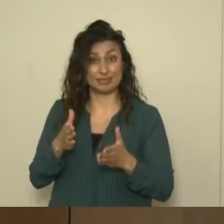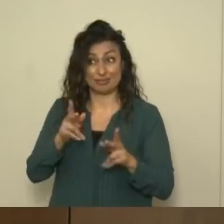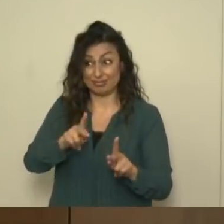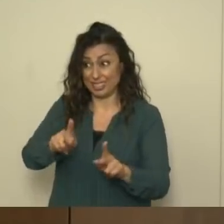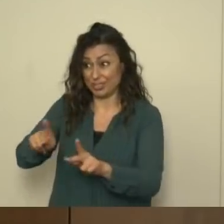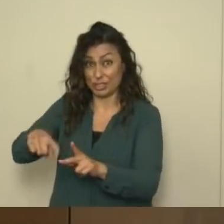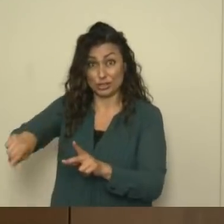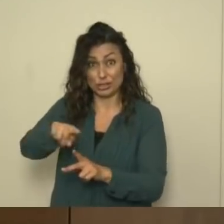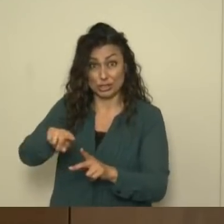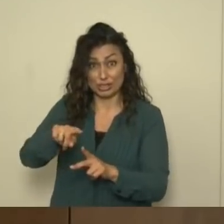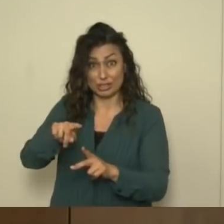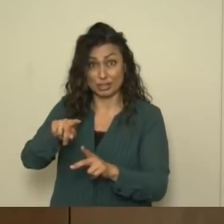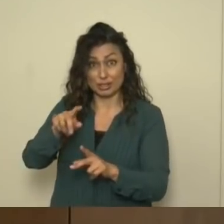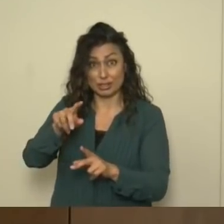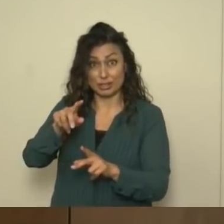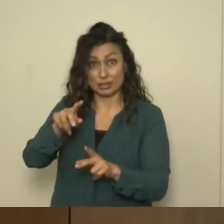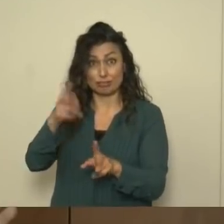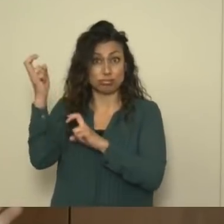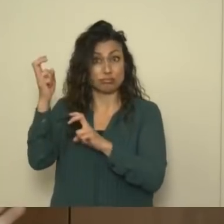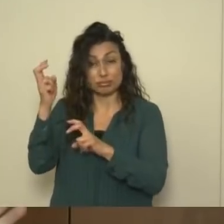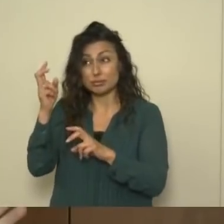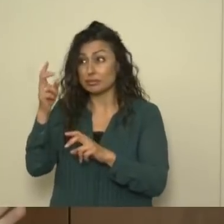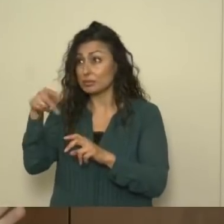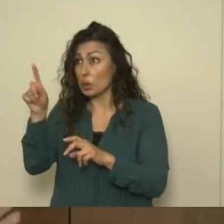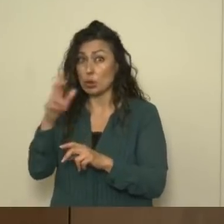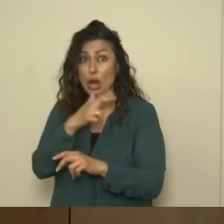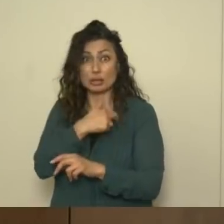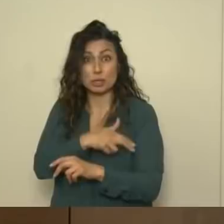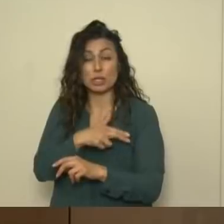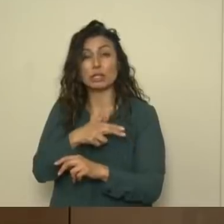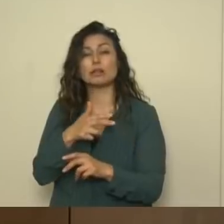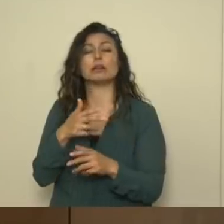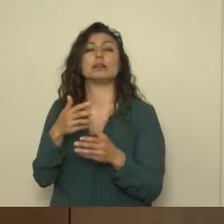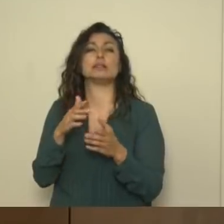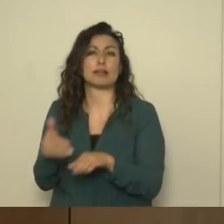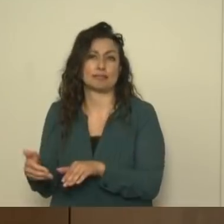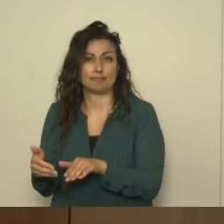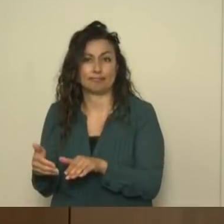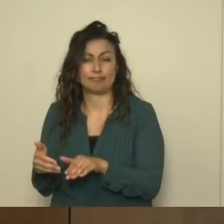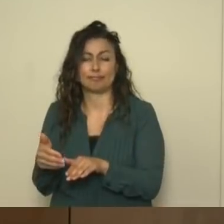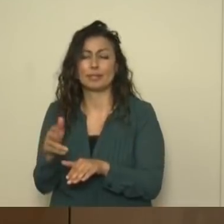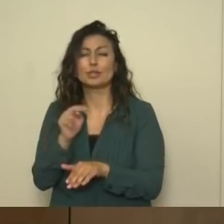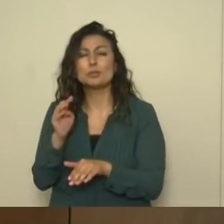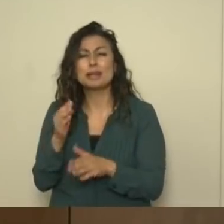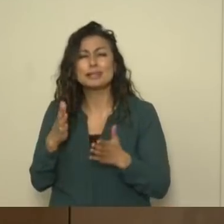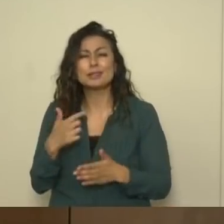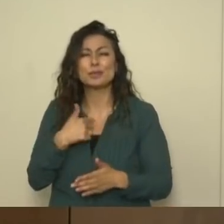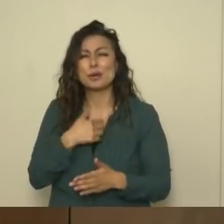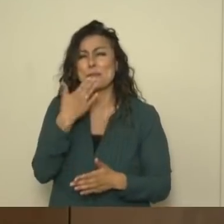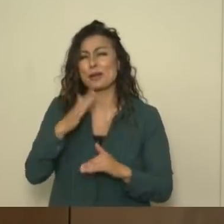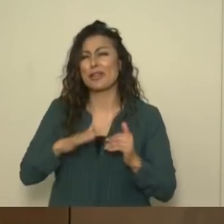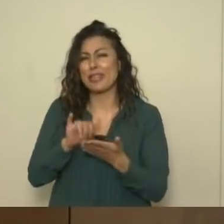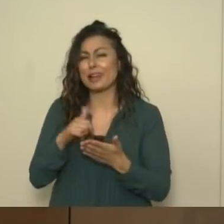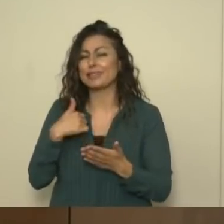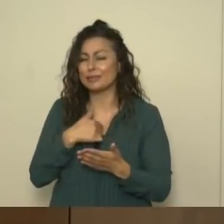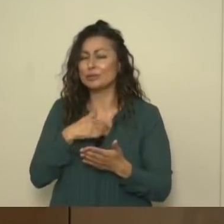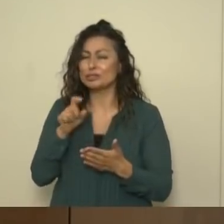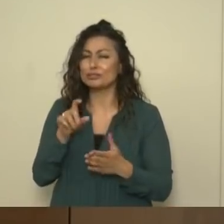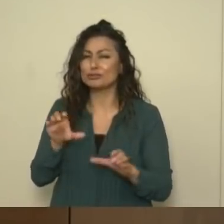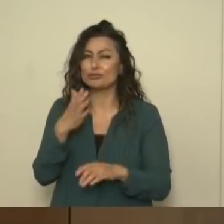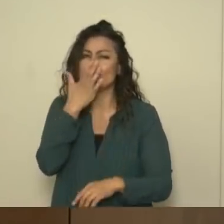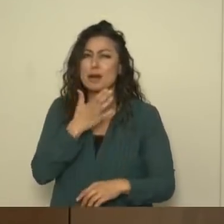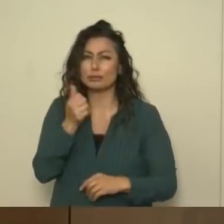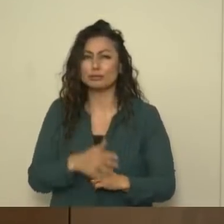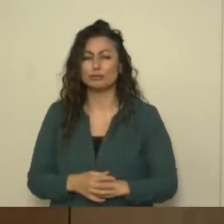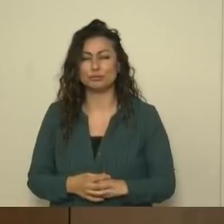some of them are losing their lives. Unacceptable. New Mexicans, we're better than that. So let's do better.